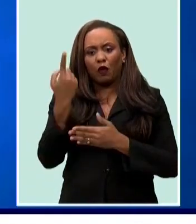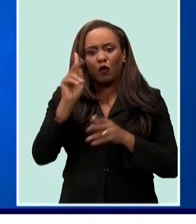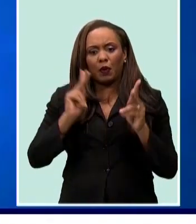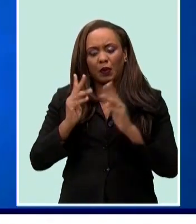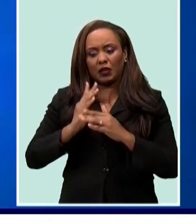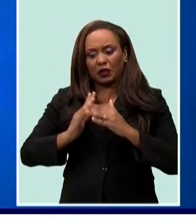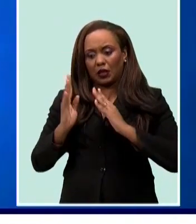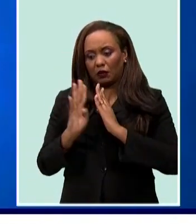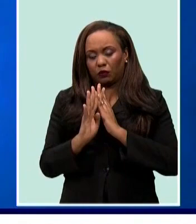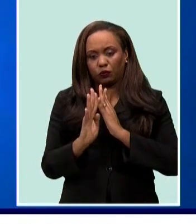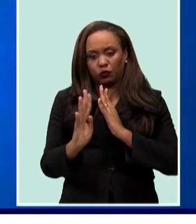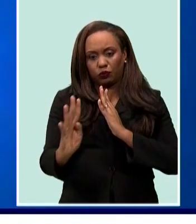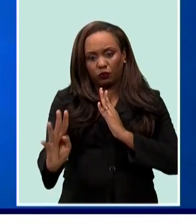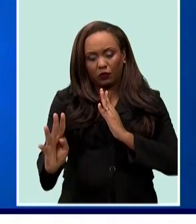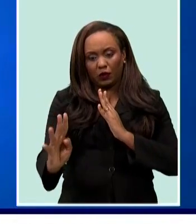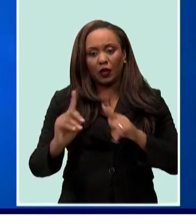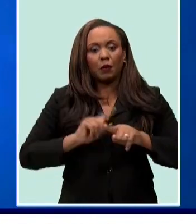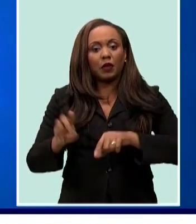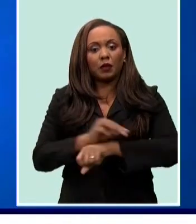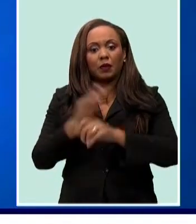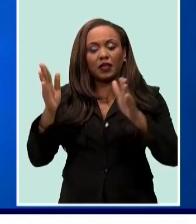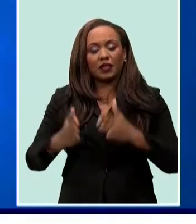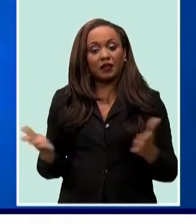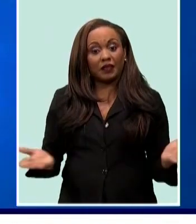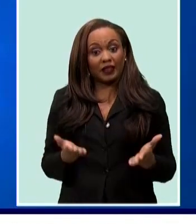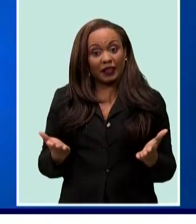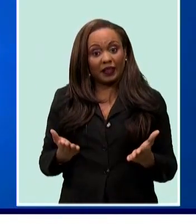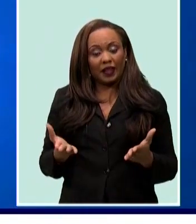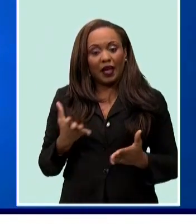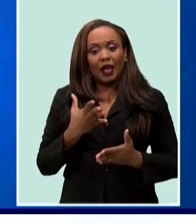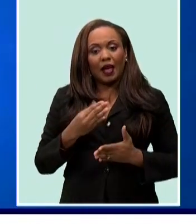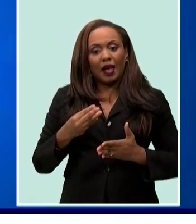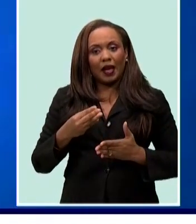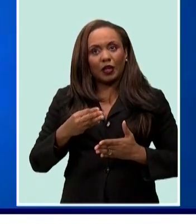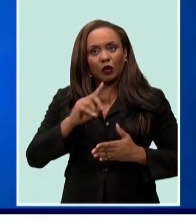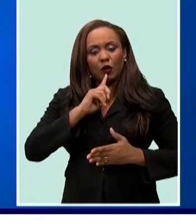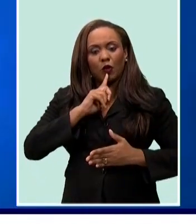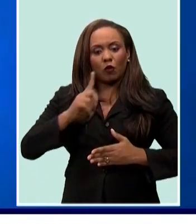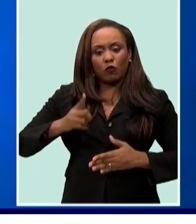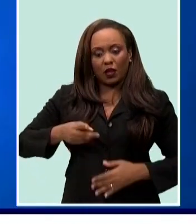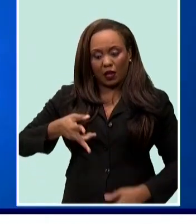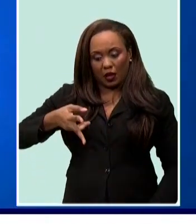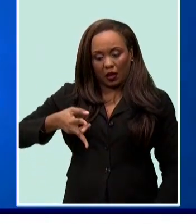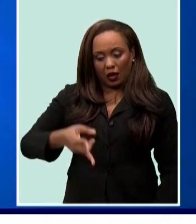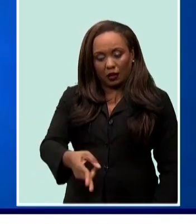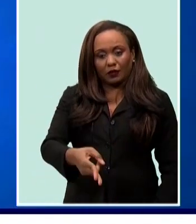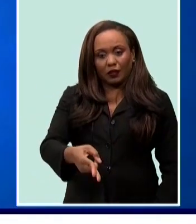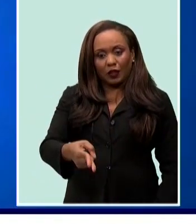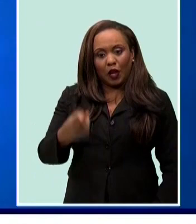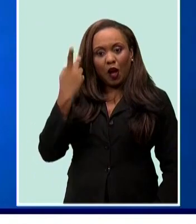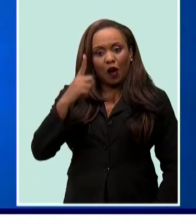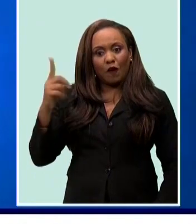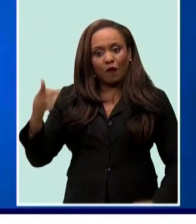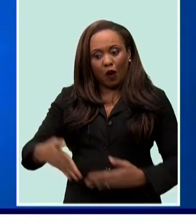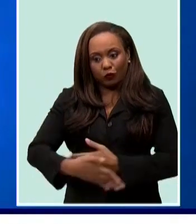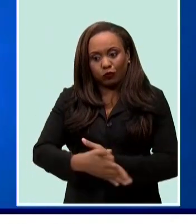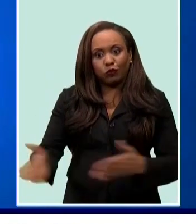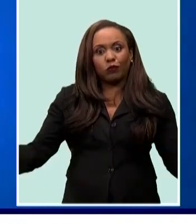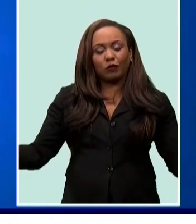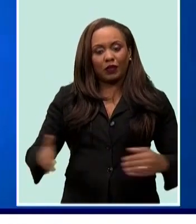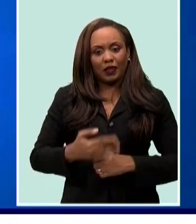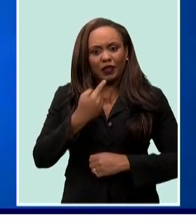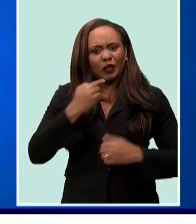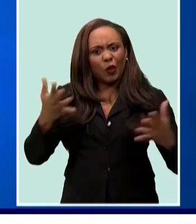of Tourism, the Honorable Carrie Simmons, he was on hand and he cut the ribbon. He is adamant that the Grantley Adams International Airport will be